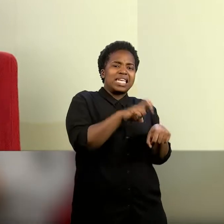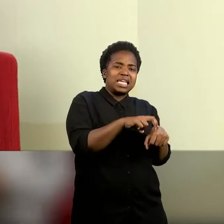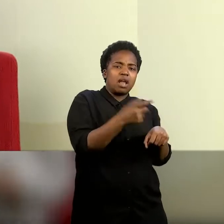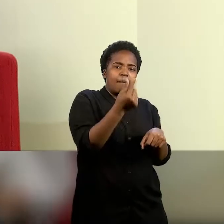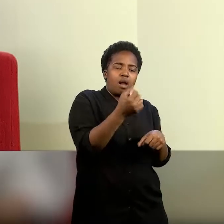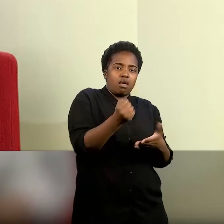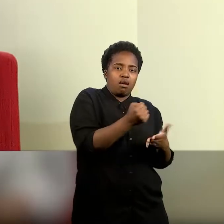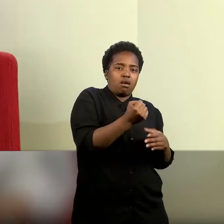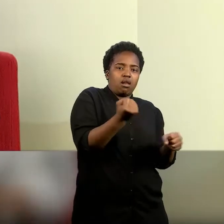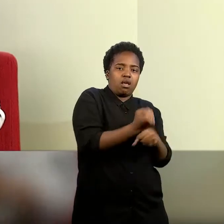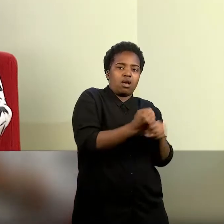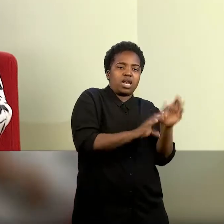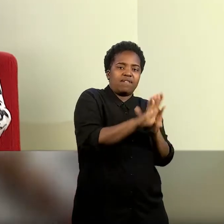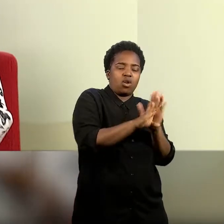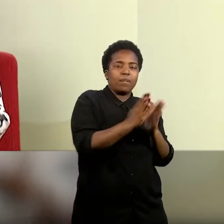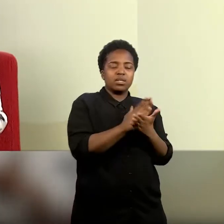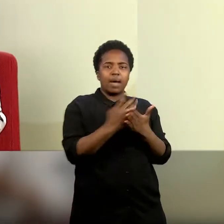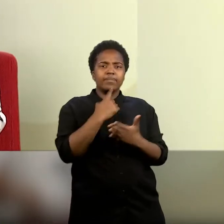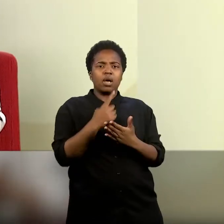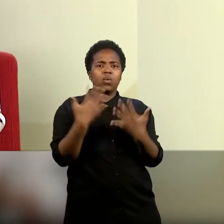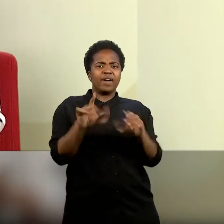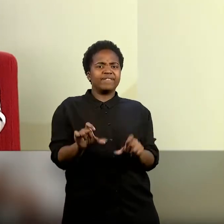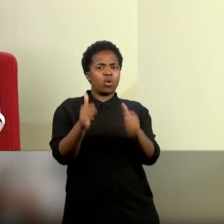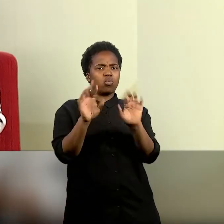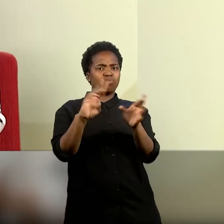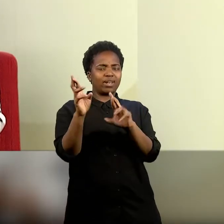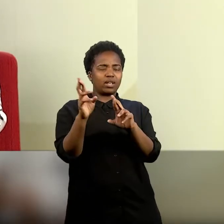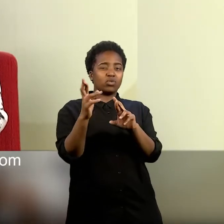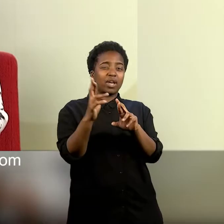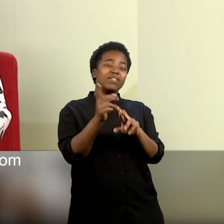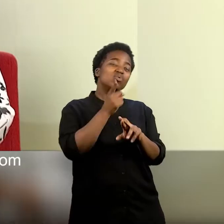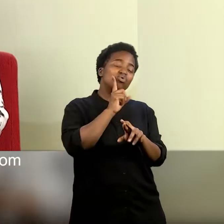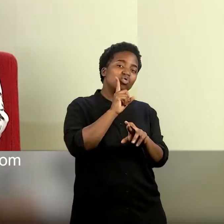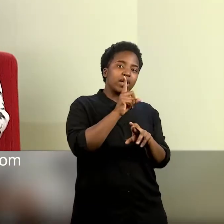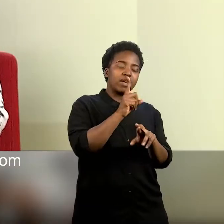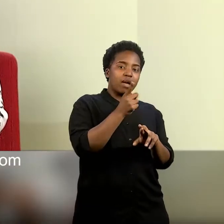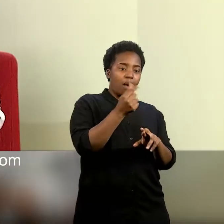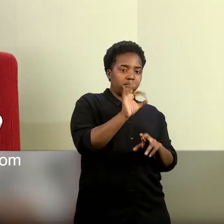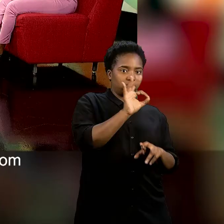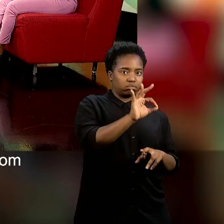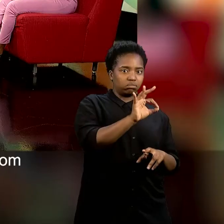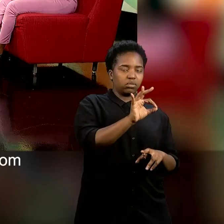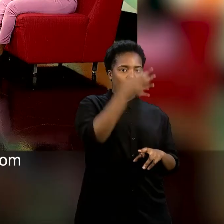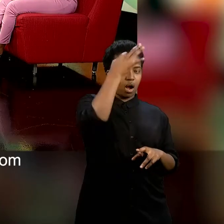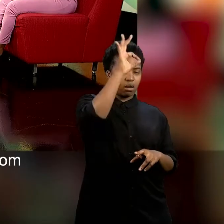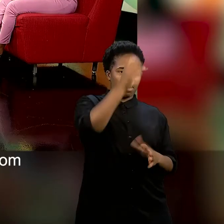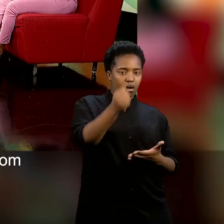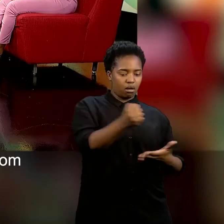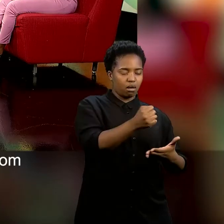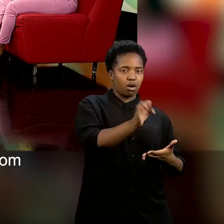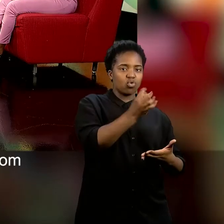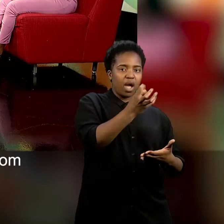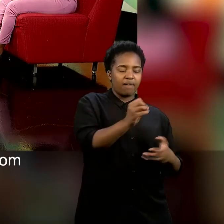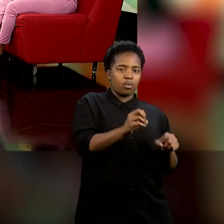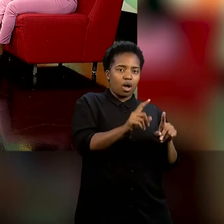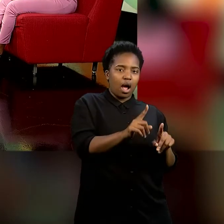the resources to develop it. So when you look at the area of language planning and development, if you have resources, dedicated resources from a government, you then